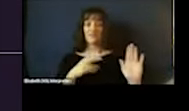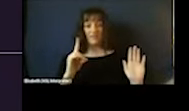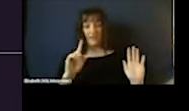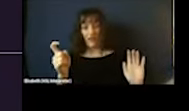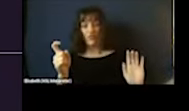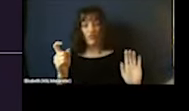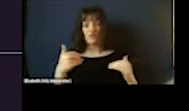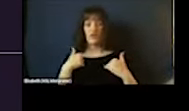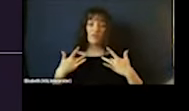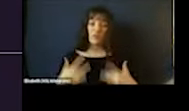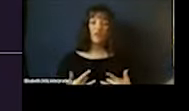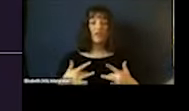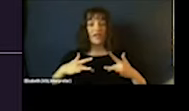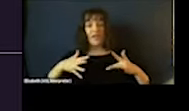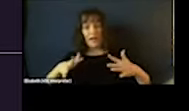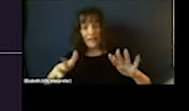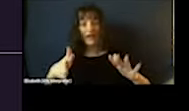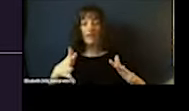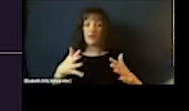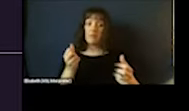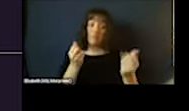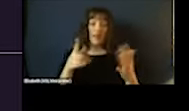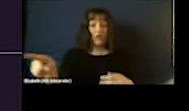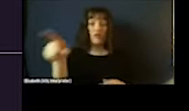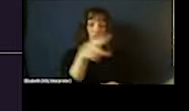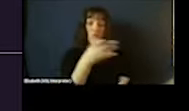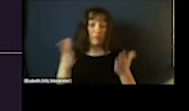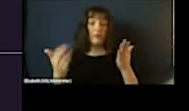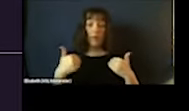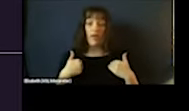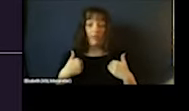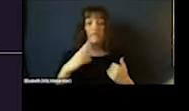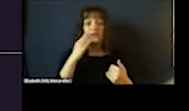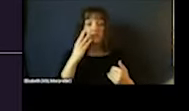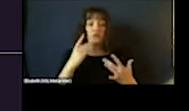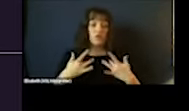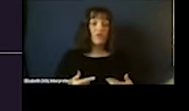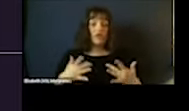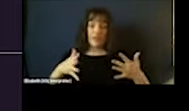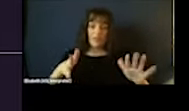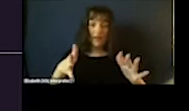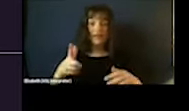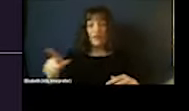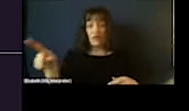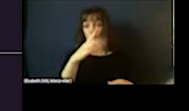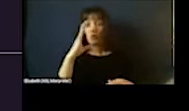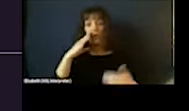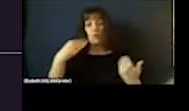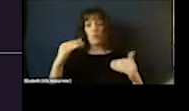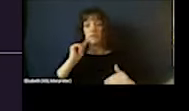a lot of people in the audience today can relate to. It's probably something that you have to deal with as well. And you know how profound an impact that can have on